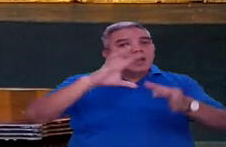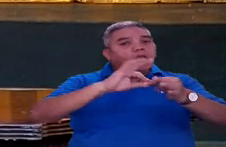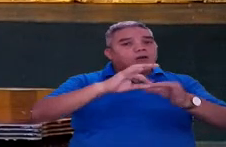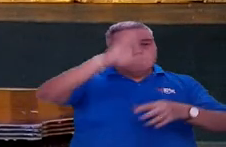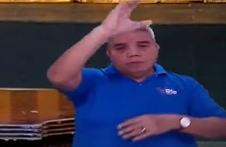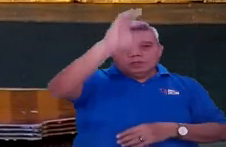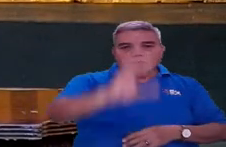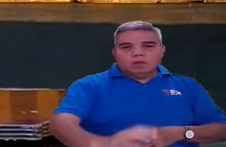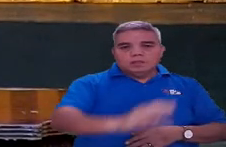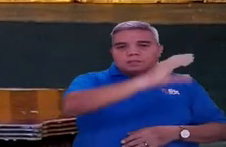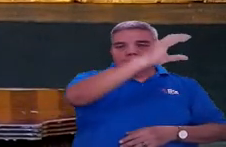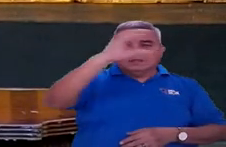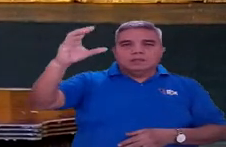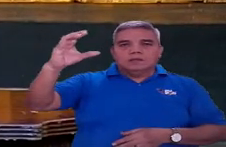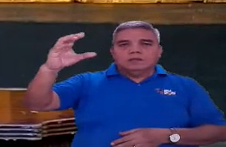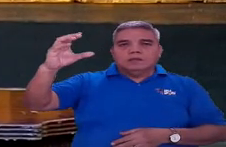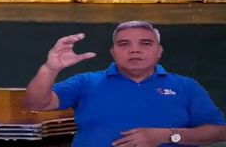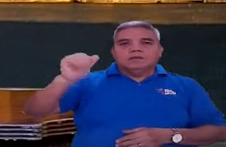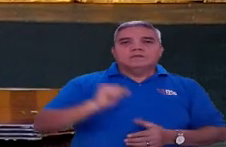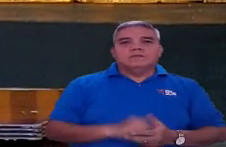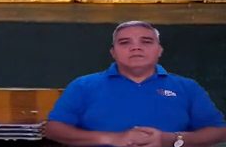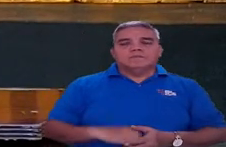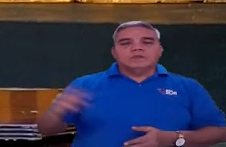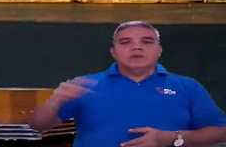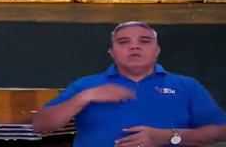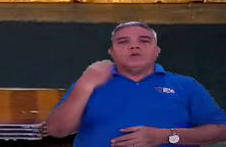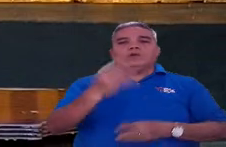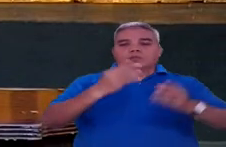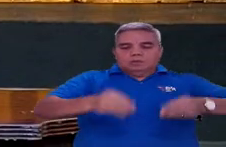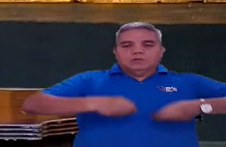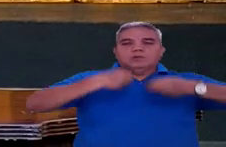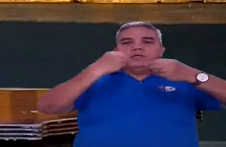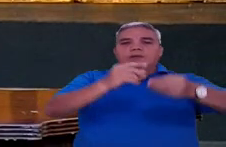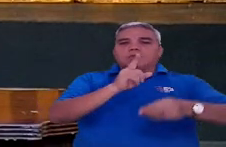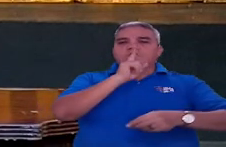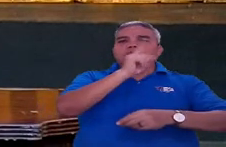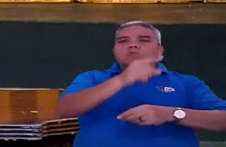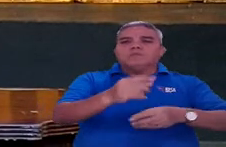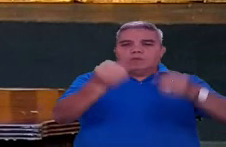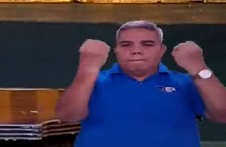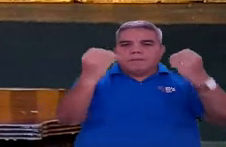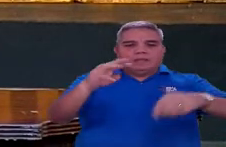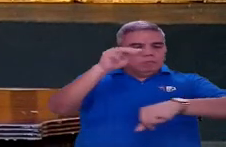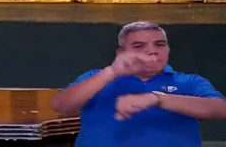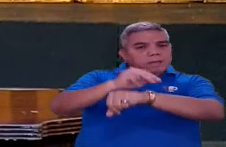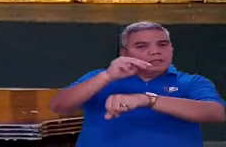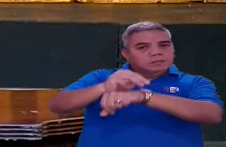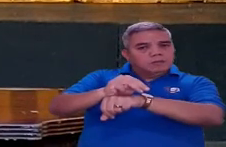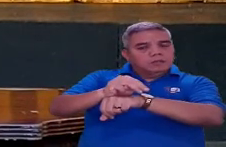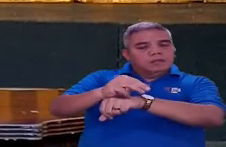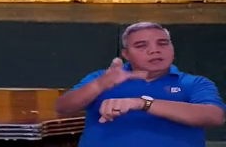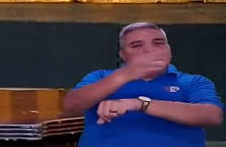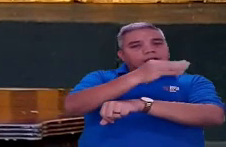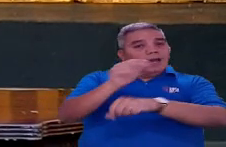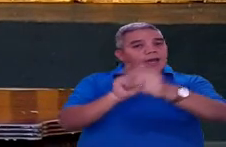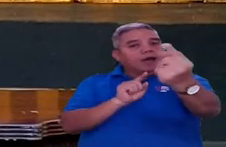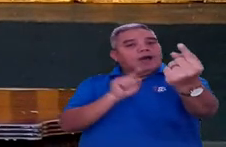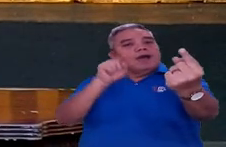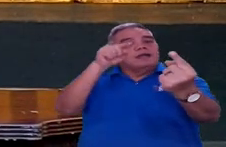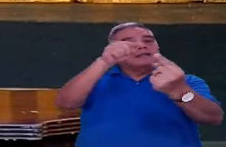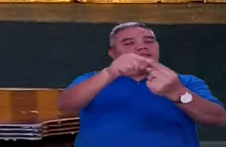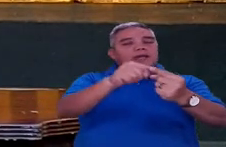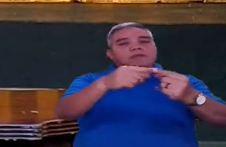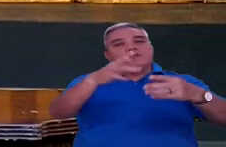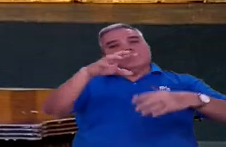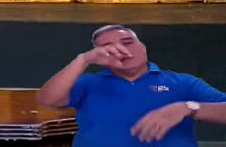cross. Then we ought to also give full proof for ministry until we